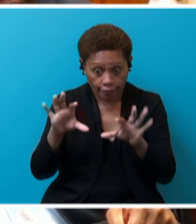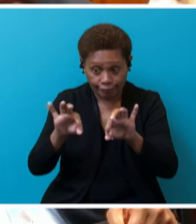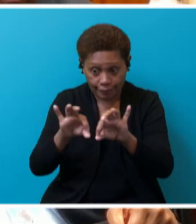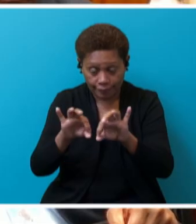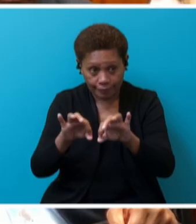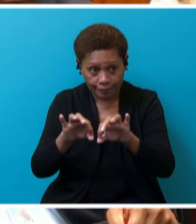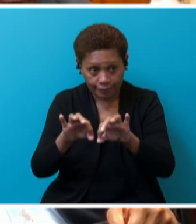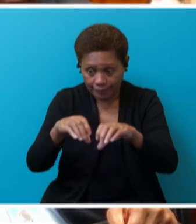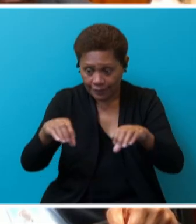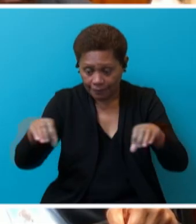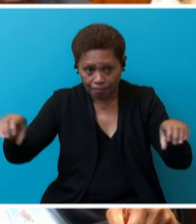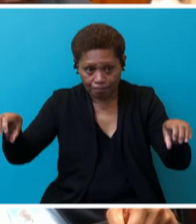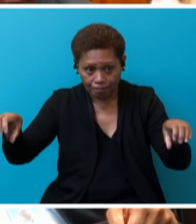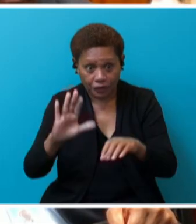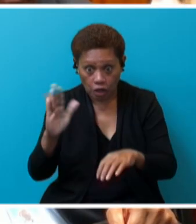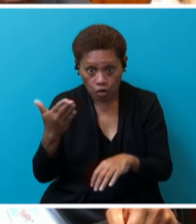result,